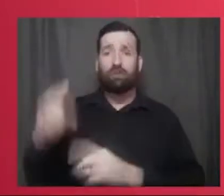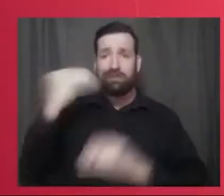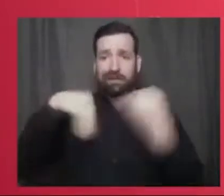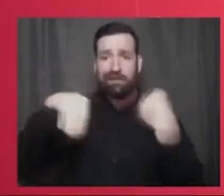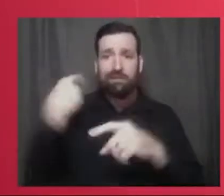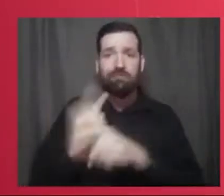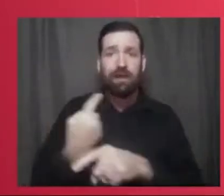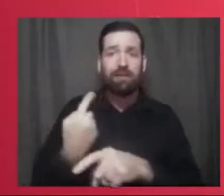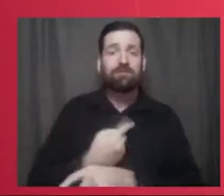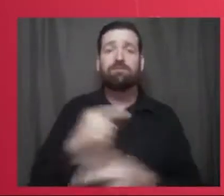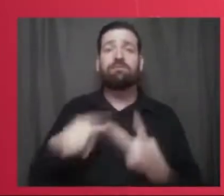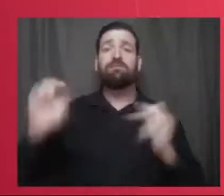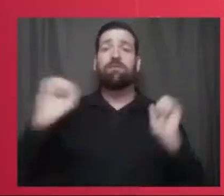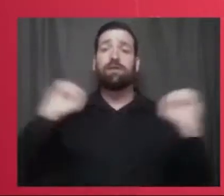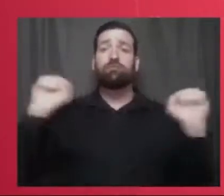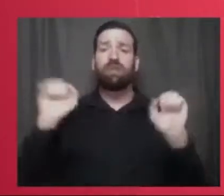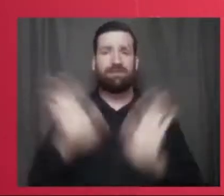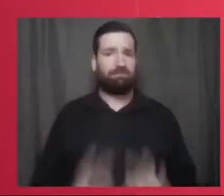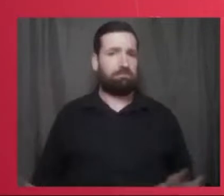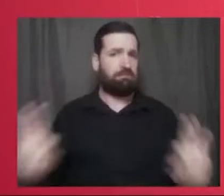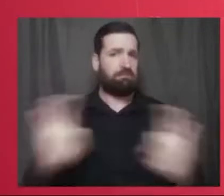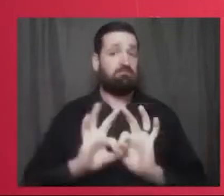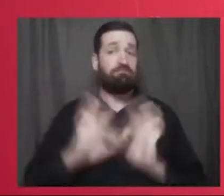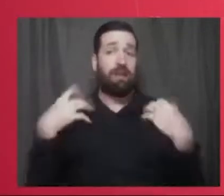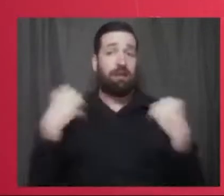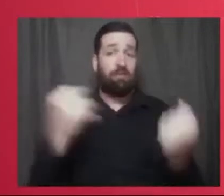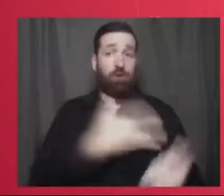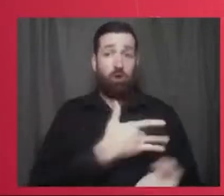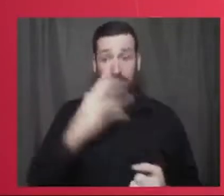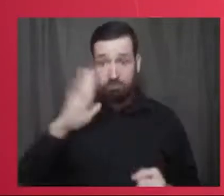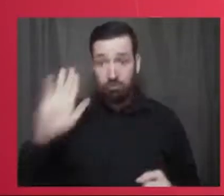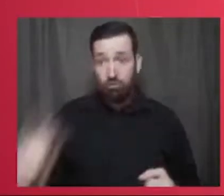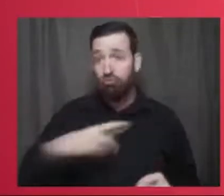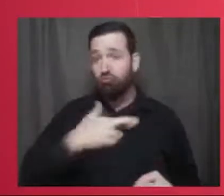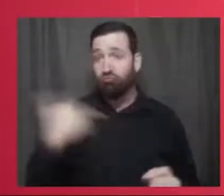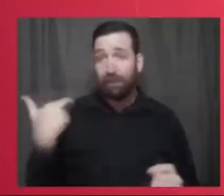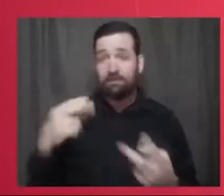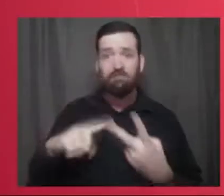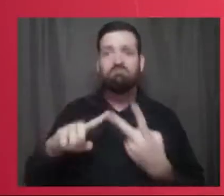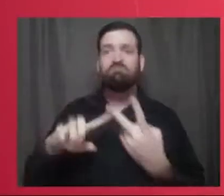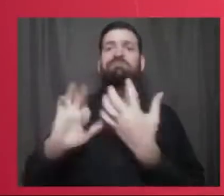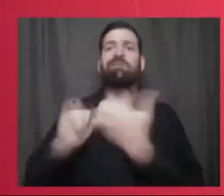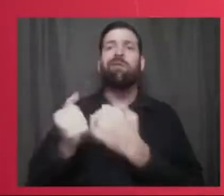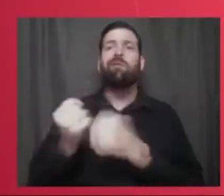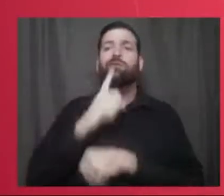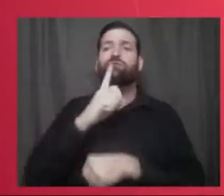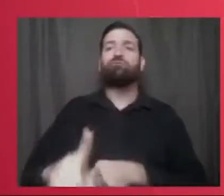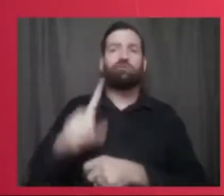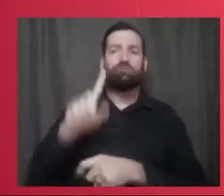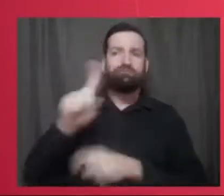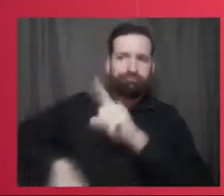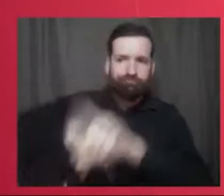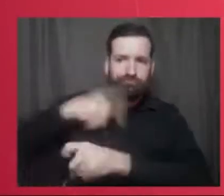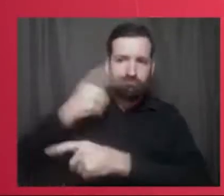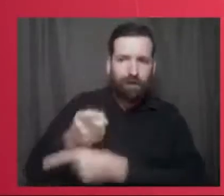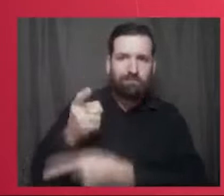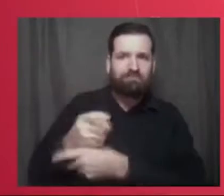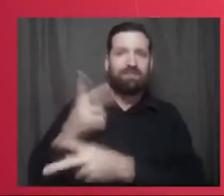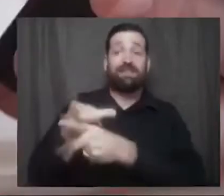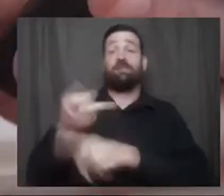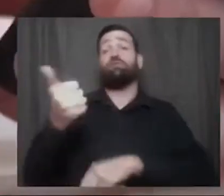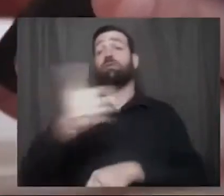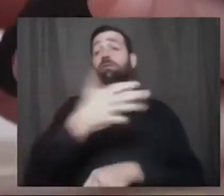key to a healthy heart, but do you know your risks? How to make sure you ask the right questions to take care of yourself and your family. And as